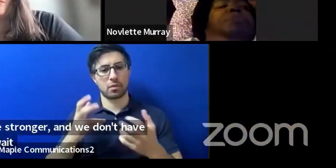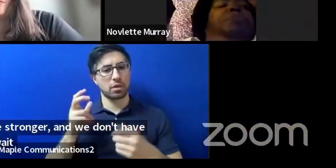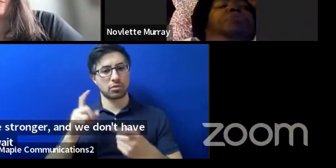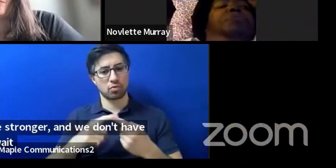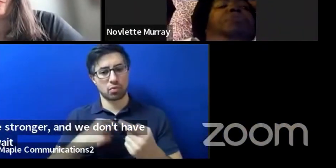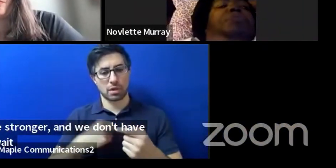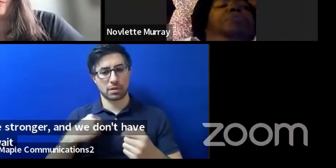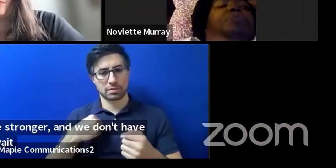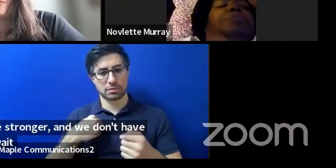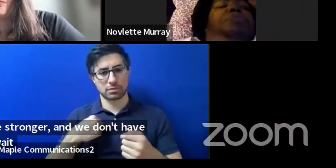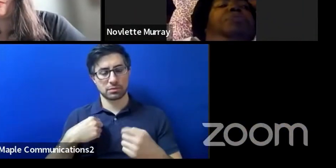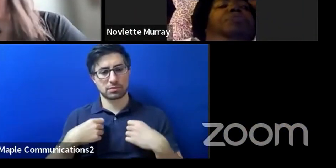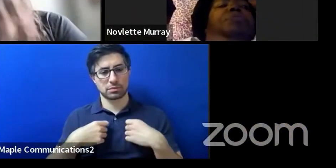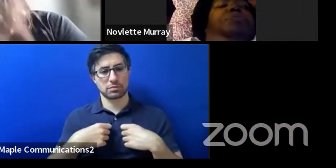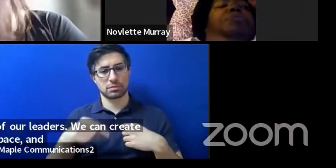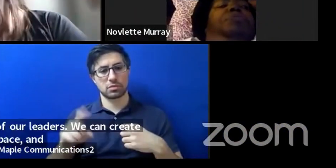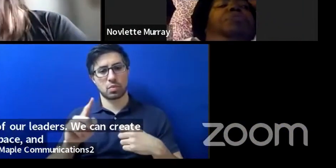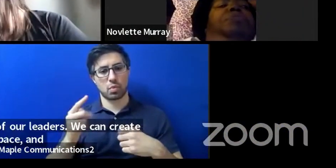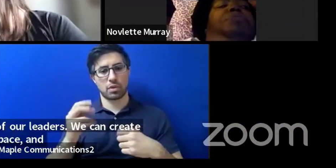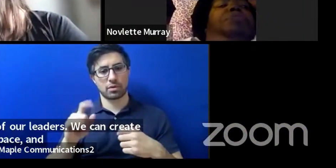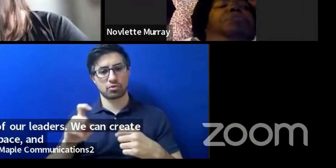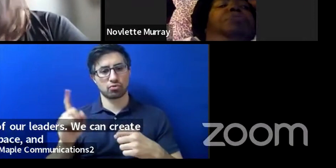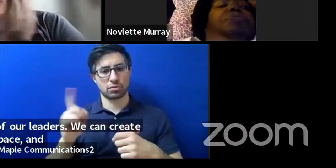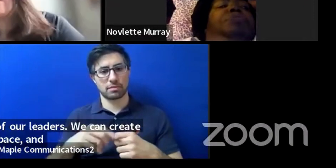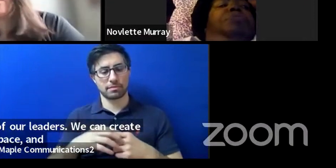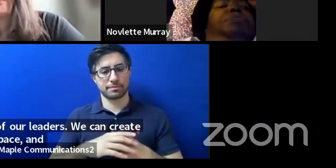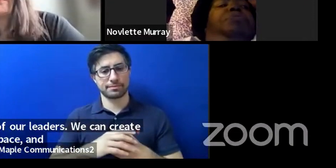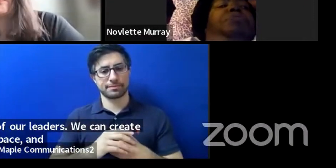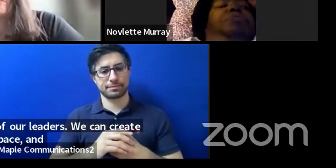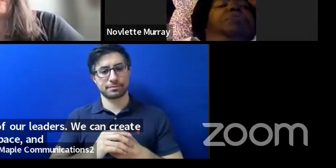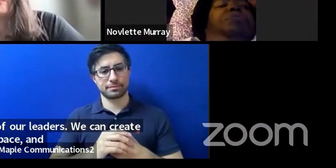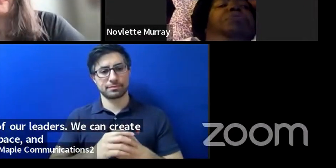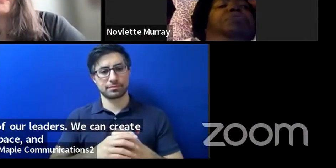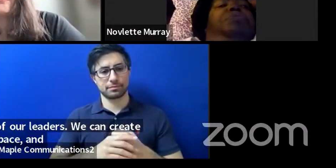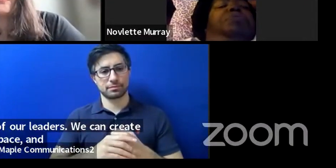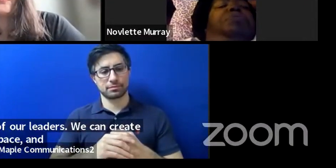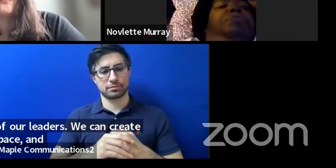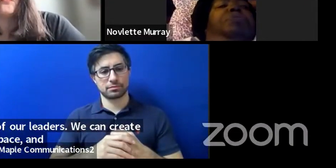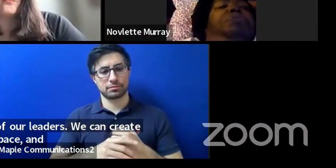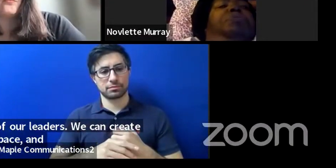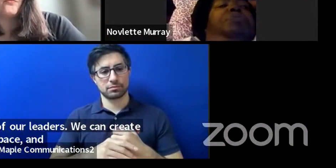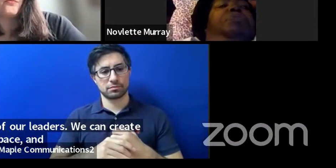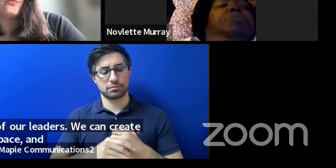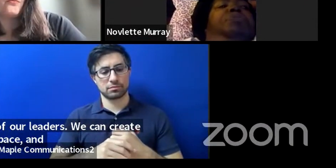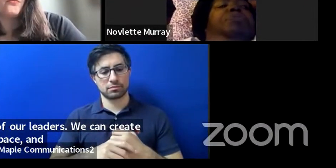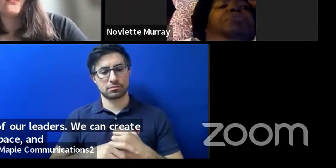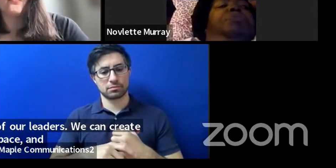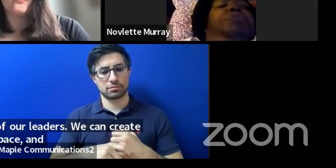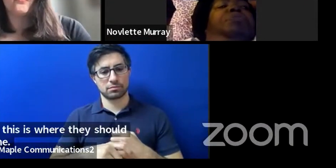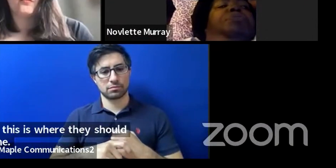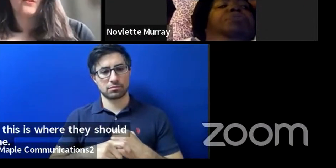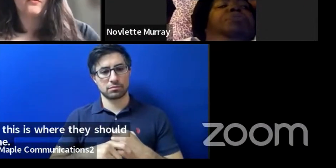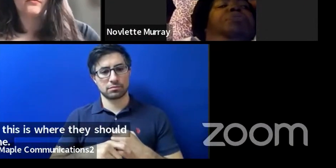us, this is where they should come. So we've been doing this. We started doing